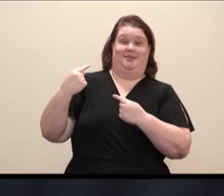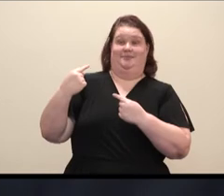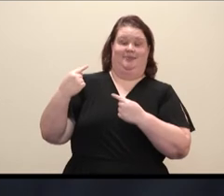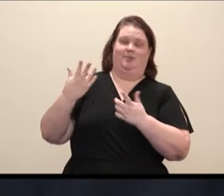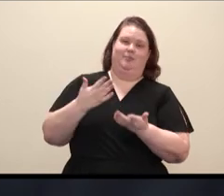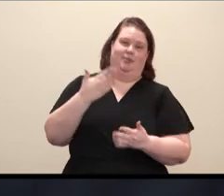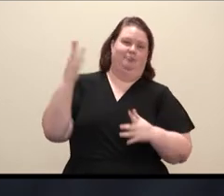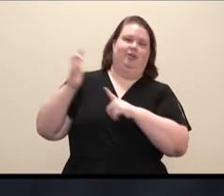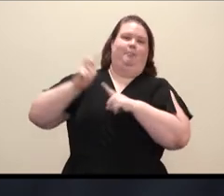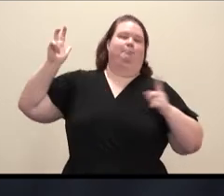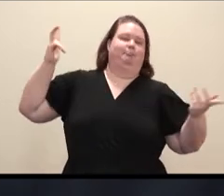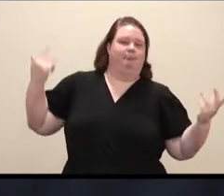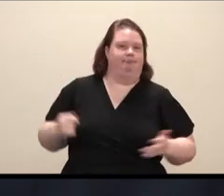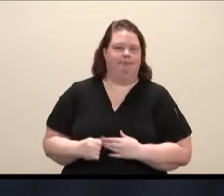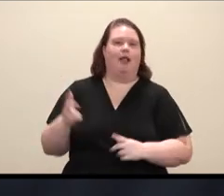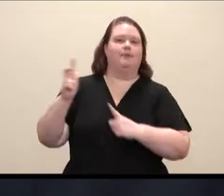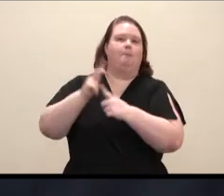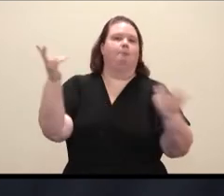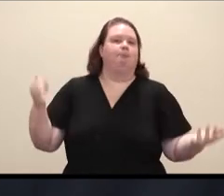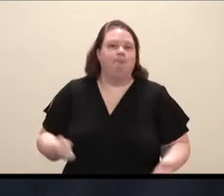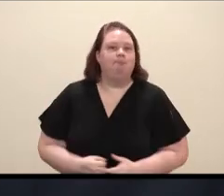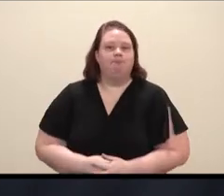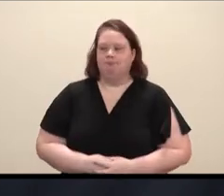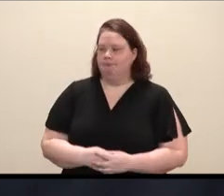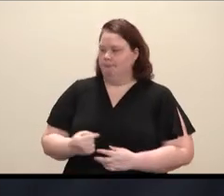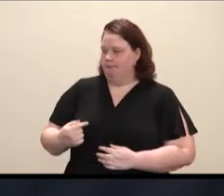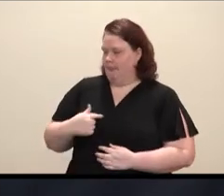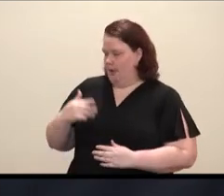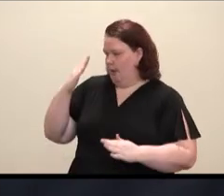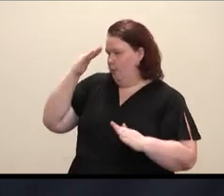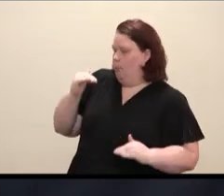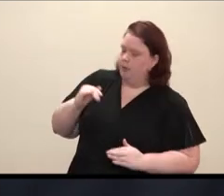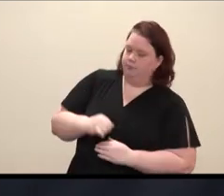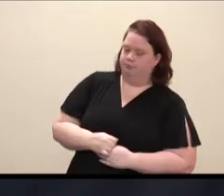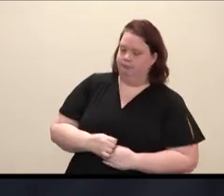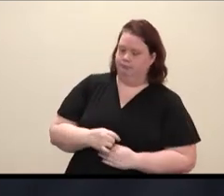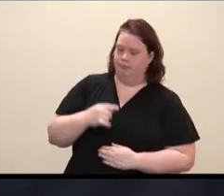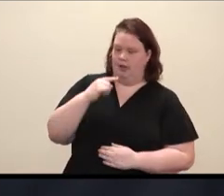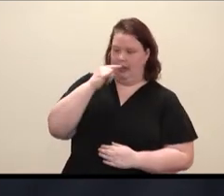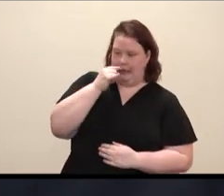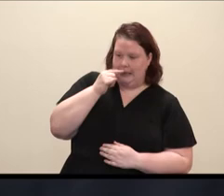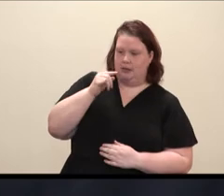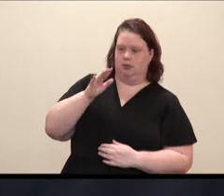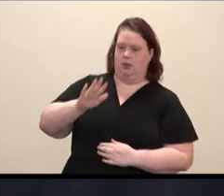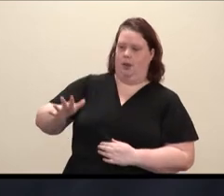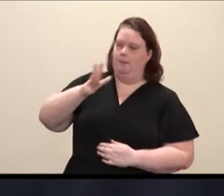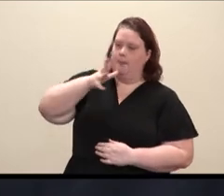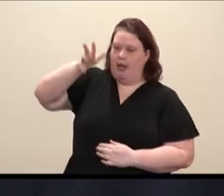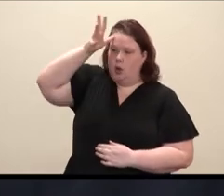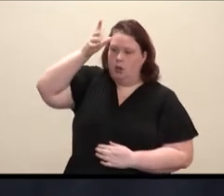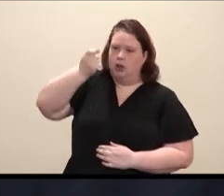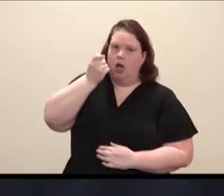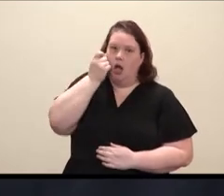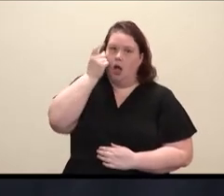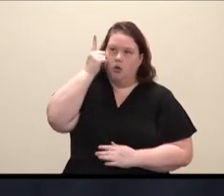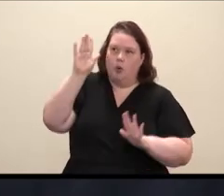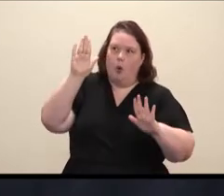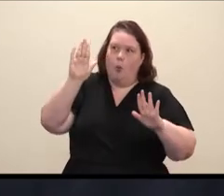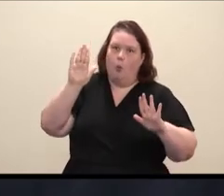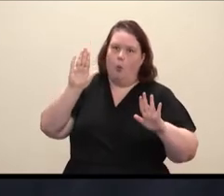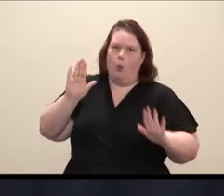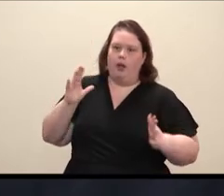And I'm just hoping that our kids and our parents realize how important this is and what a